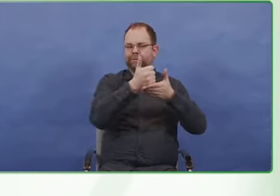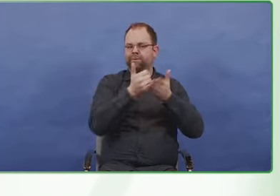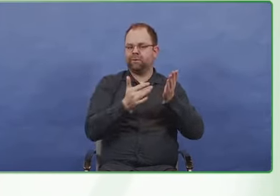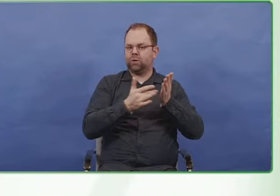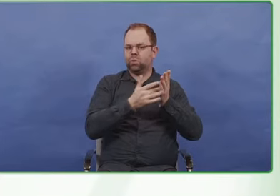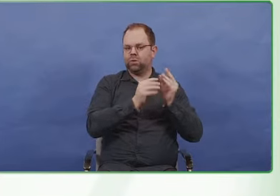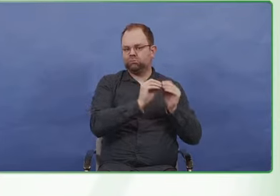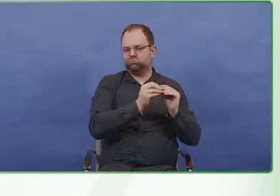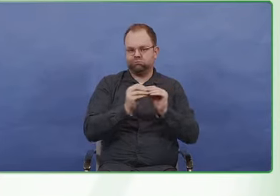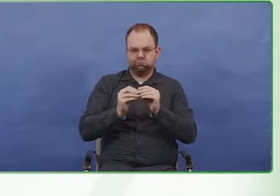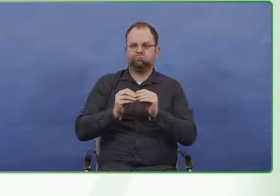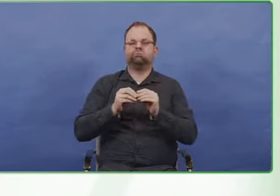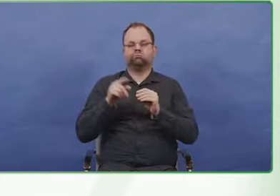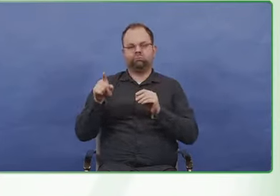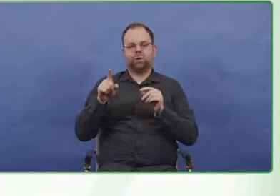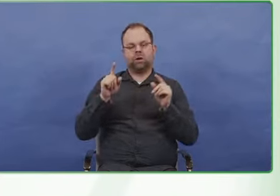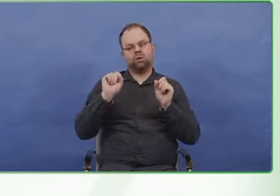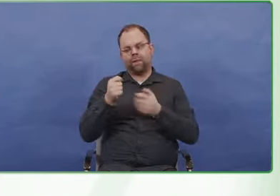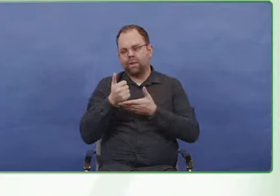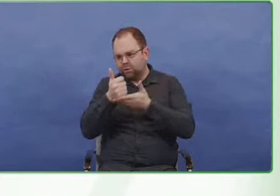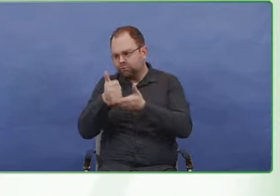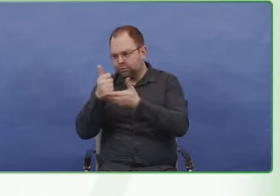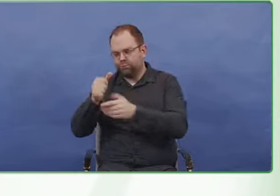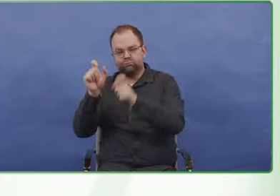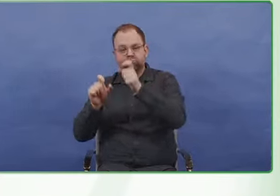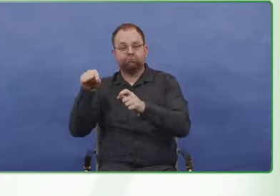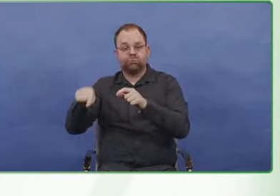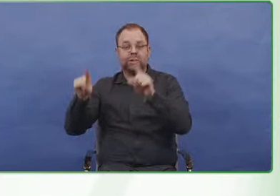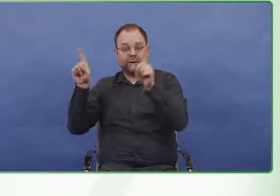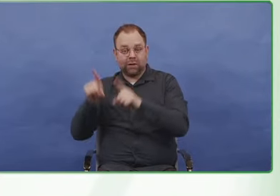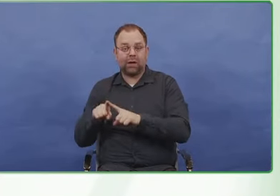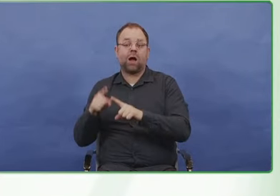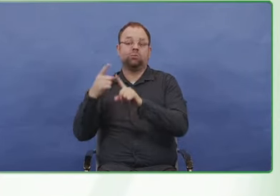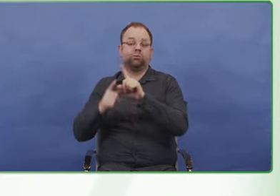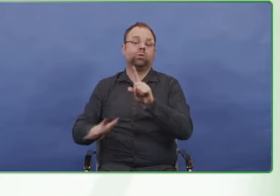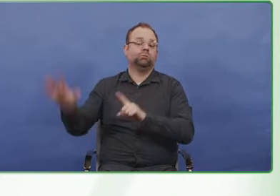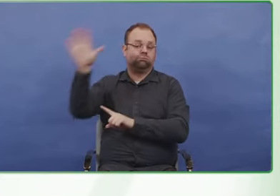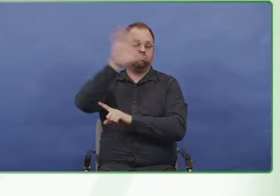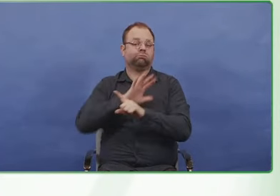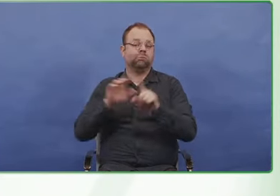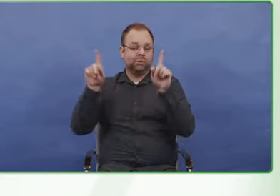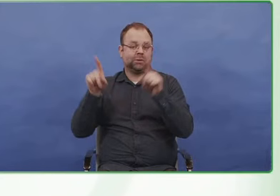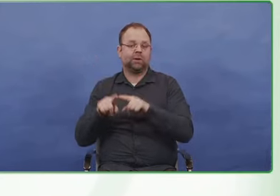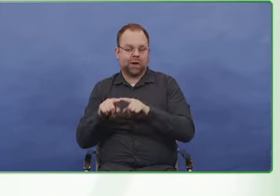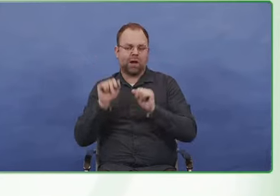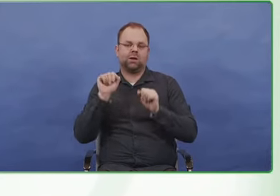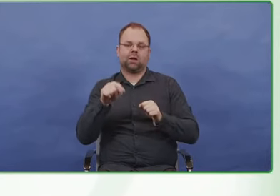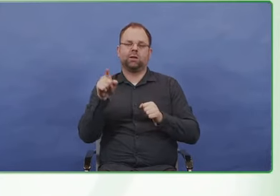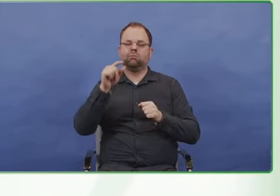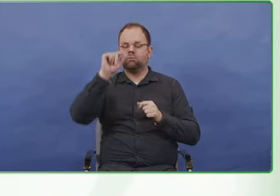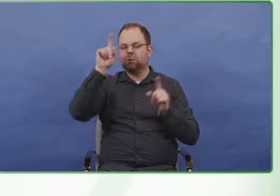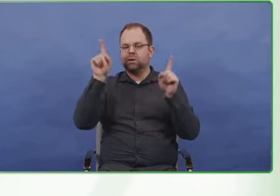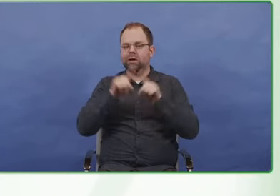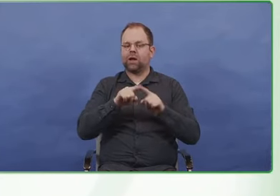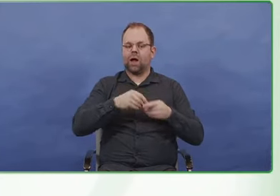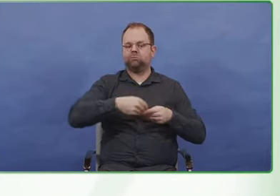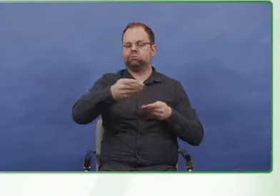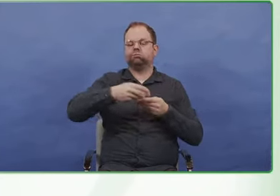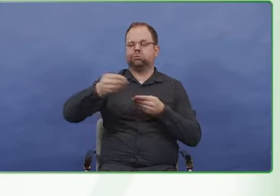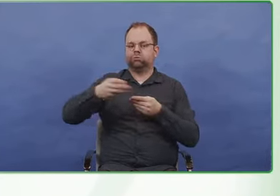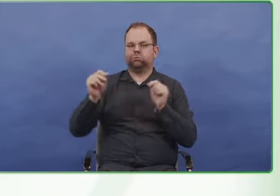coverage and expand the model beyond India to the borders like neighboring countries and